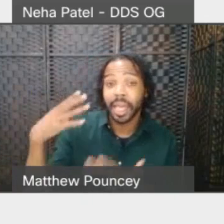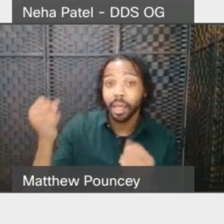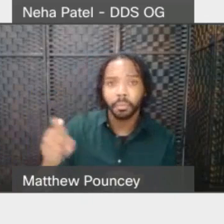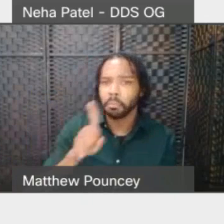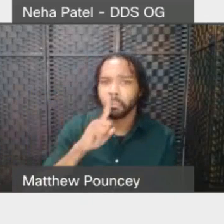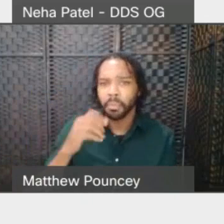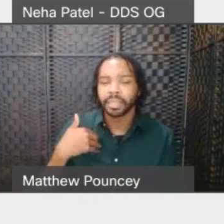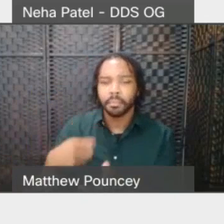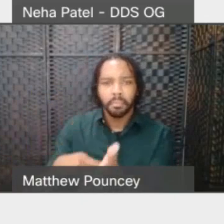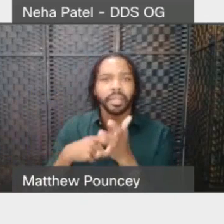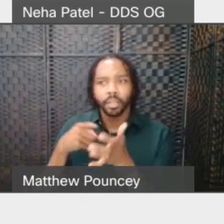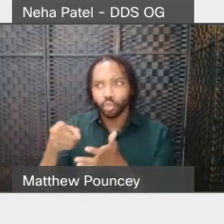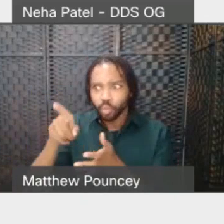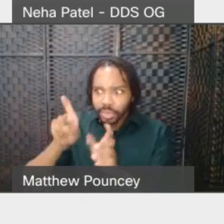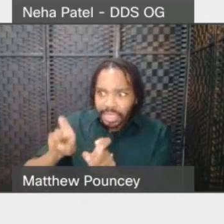for exemption.